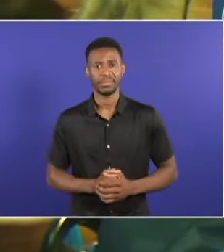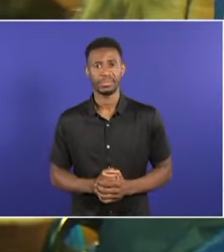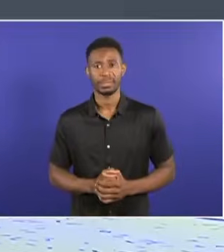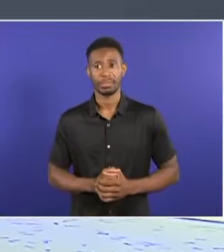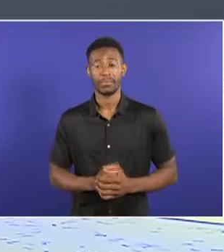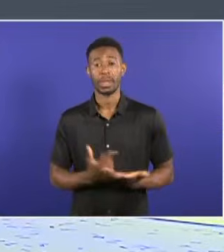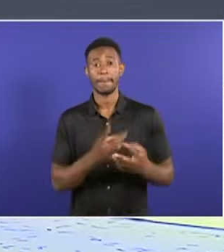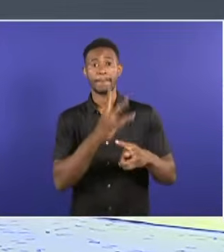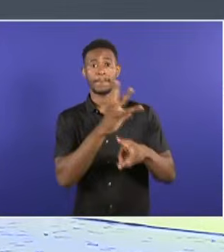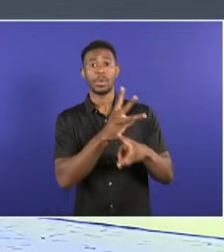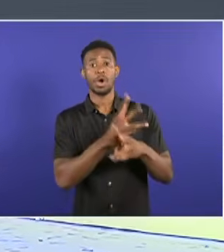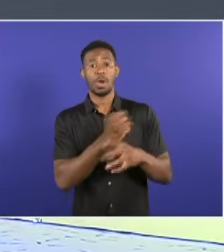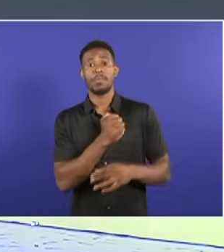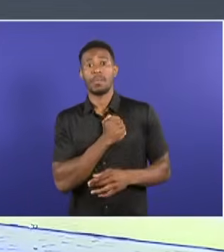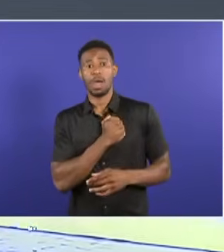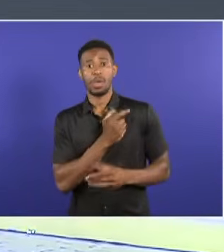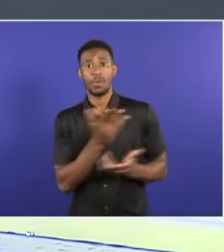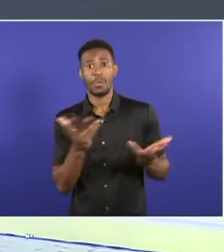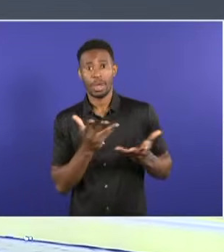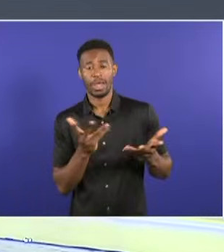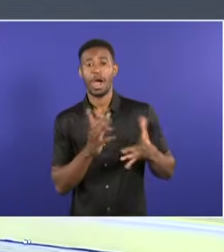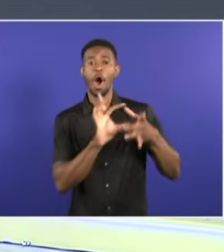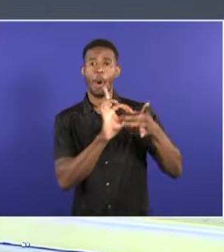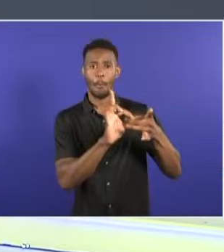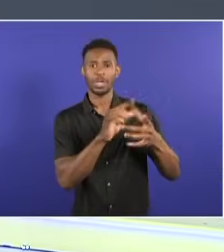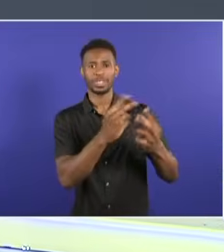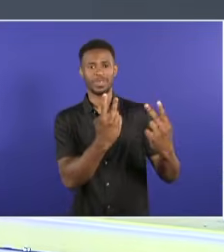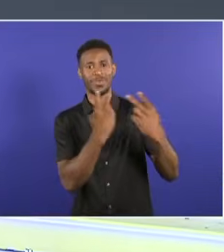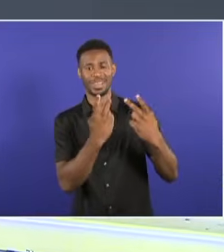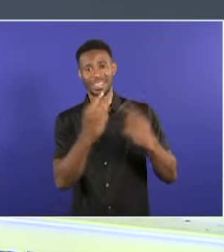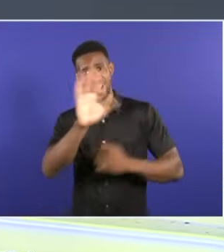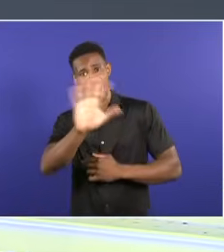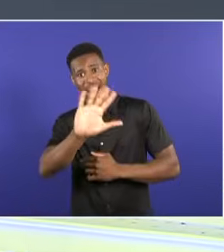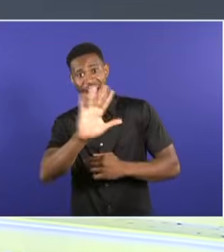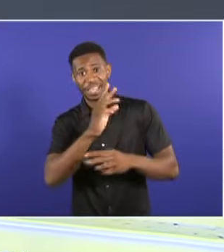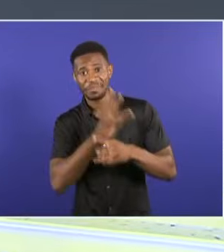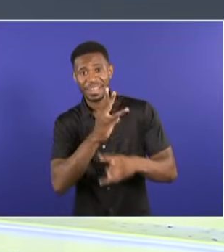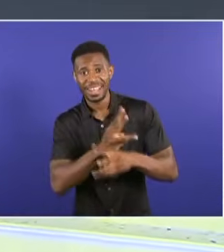My mom is also watching from home. Hi, Mom.